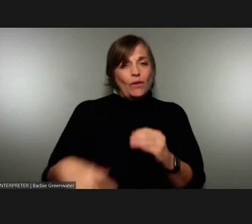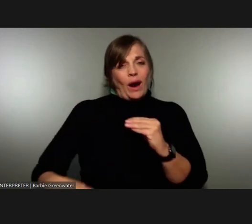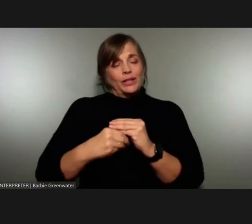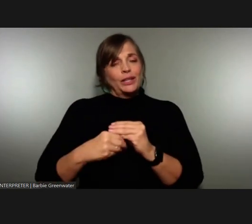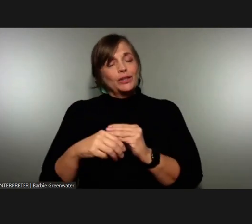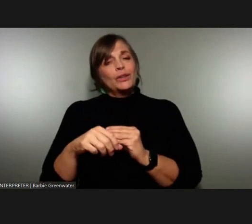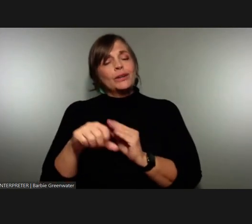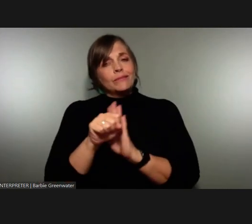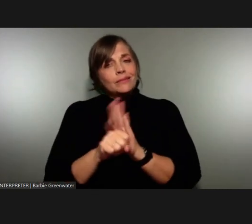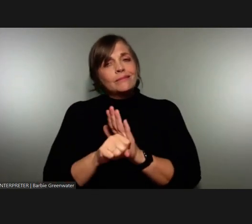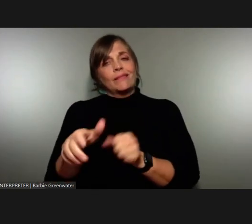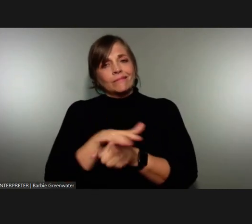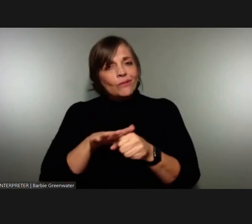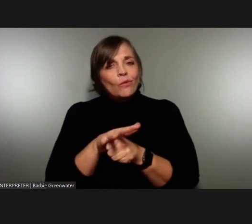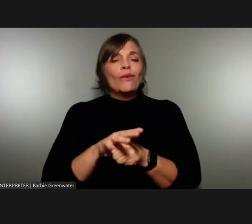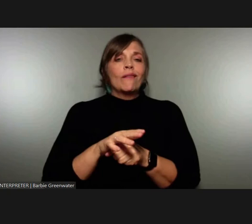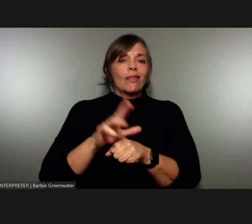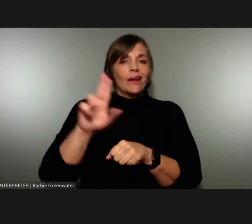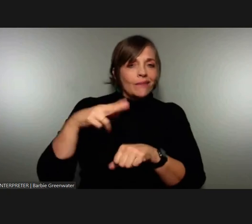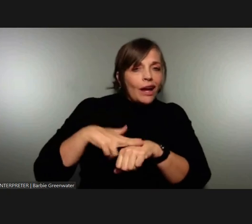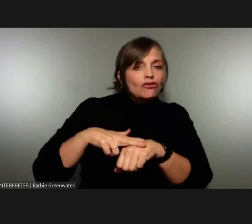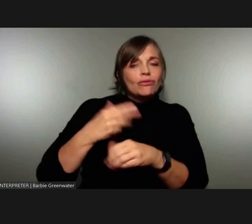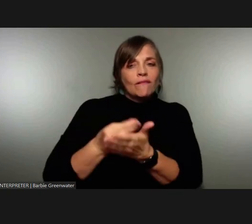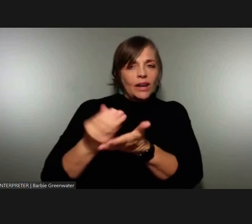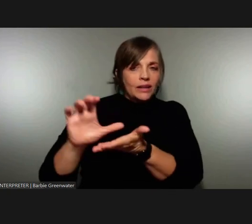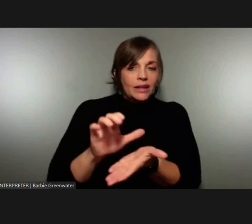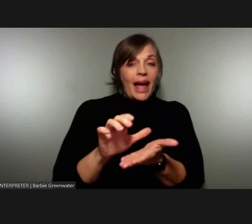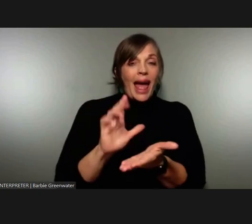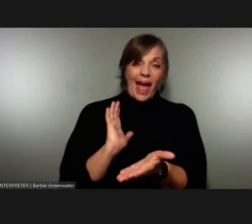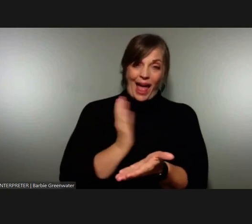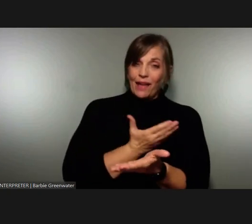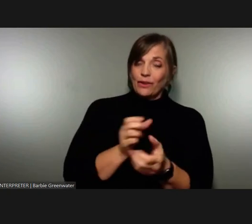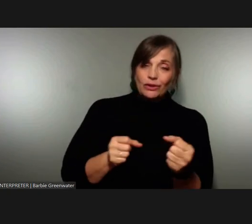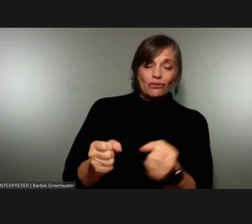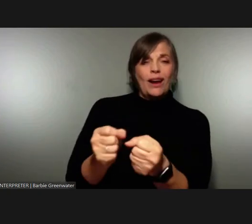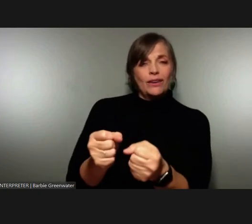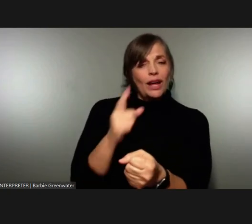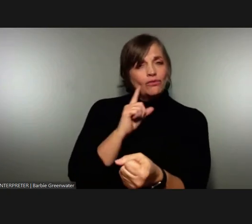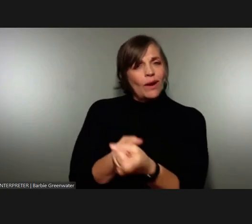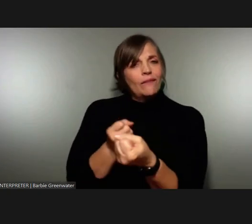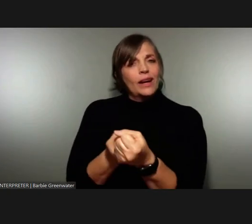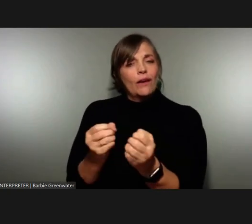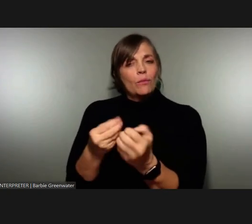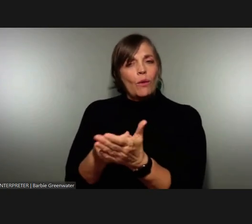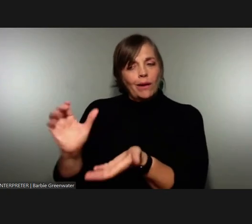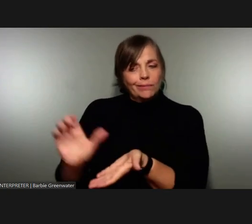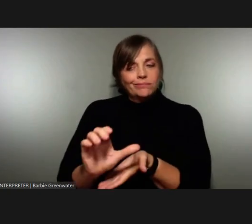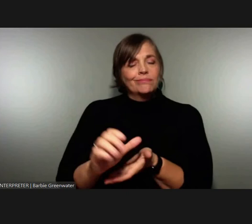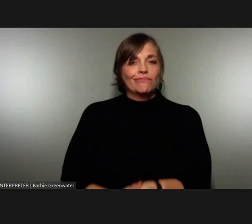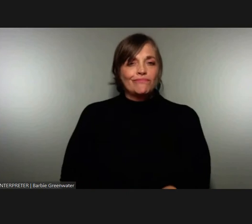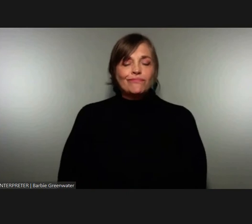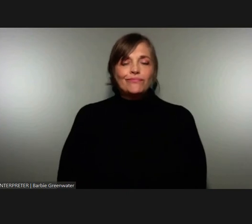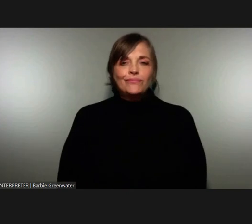level, as well as our strategy to advocate for more funding here in Ohio. There were several priority items I stated I would focus